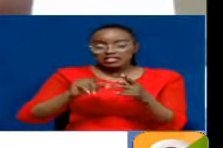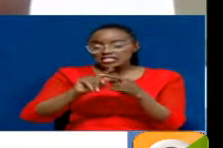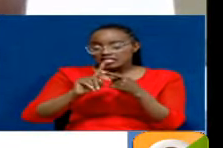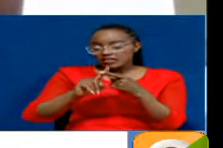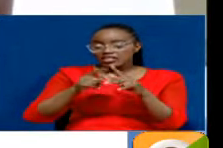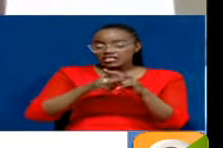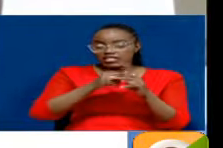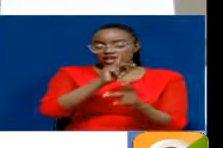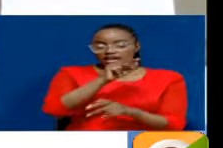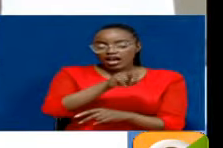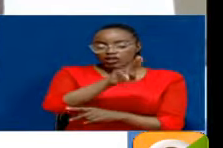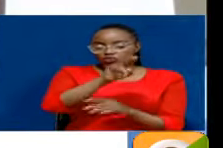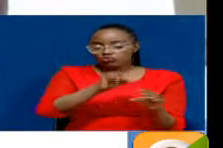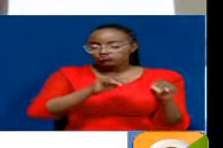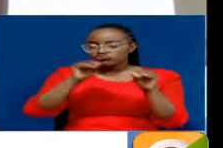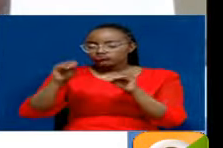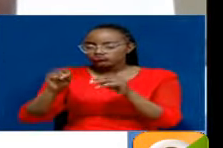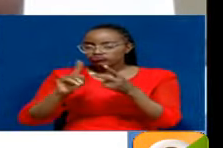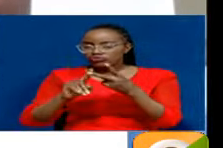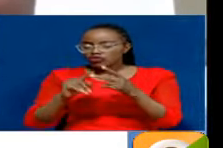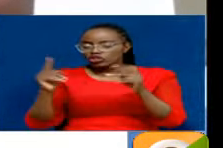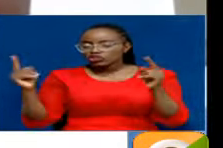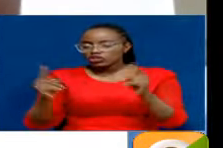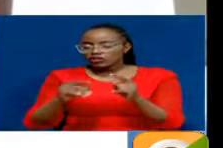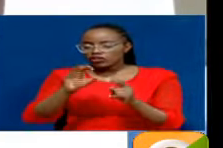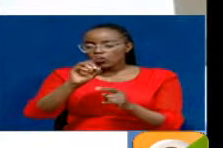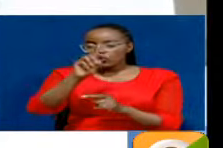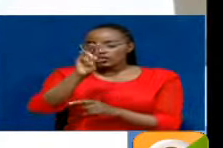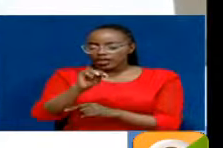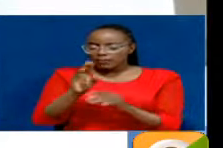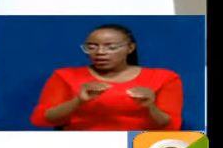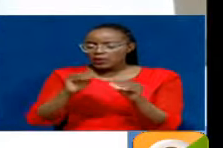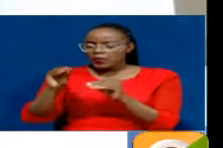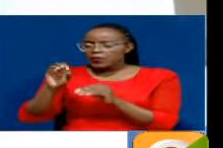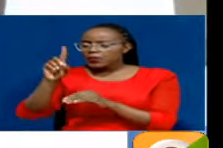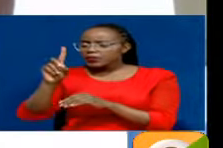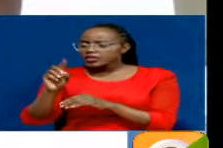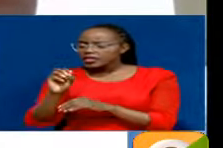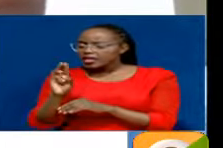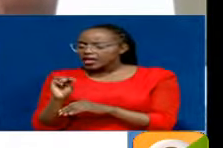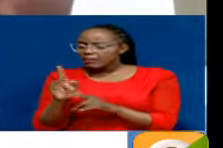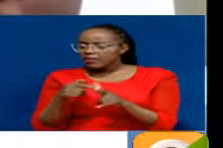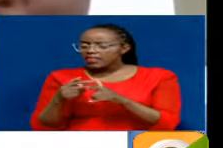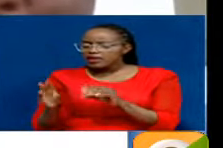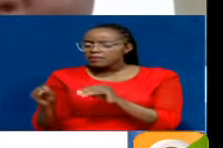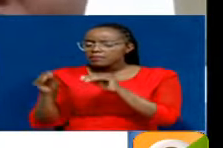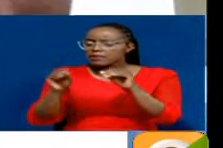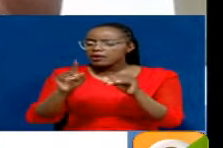started from KANU he went briefly to ODM, from ODM to